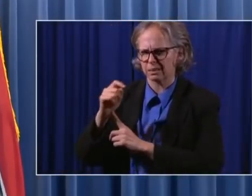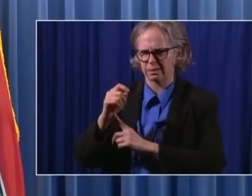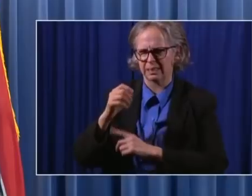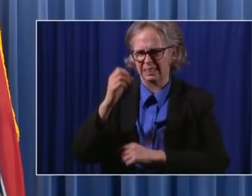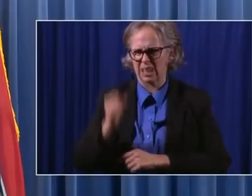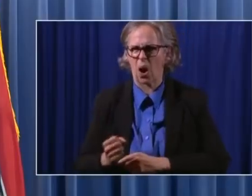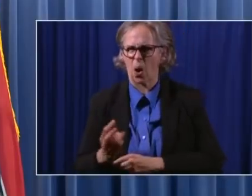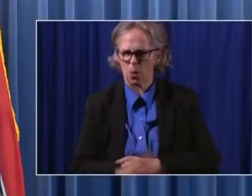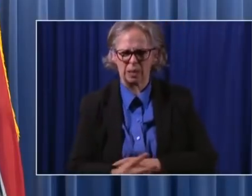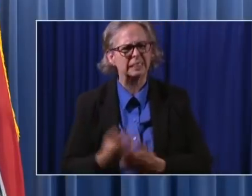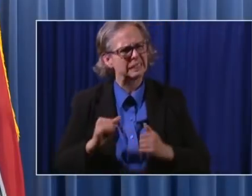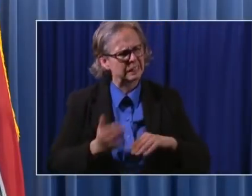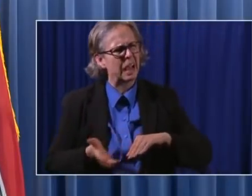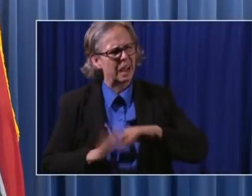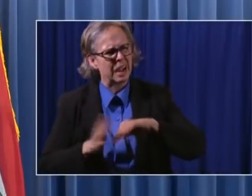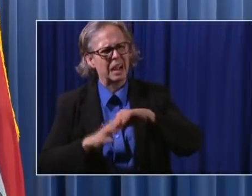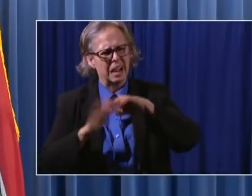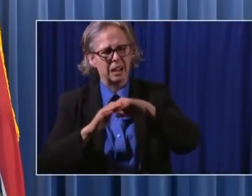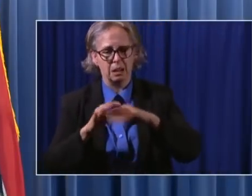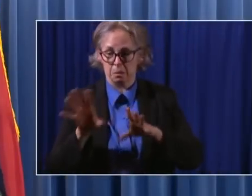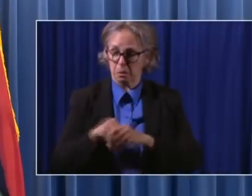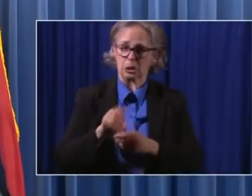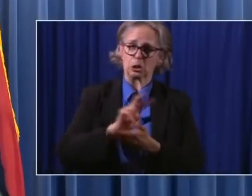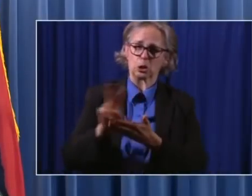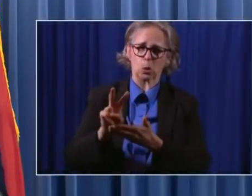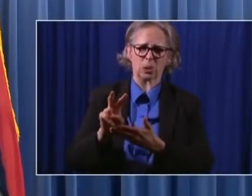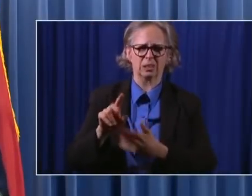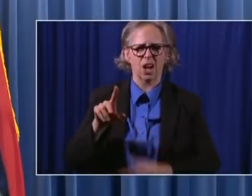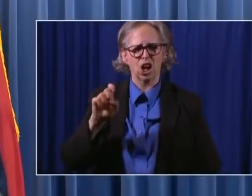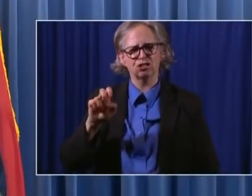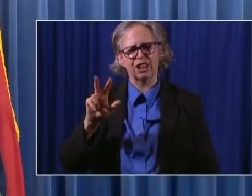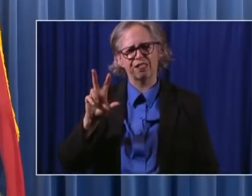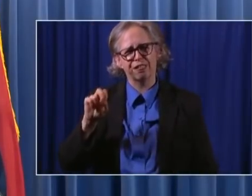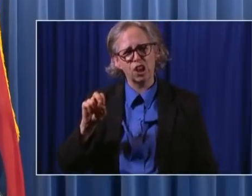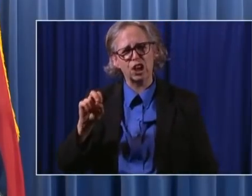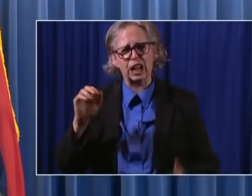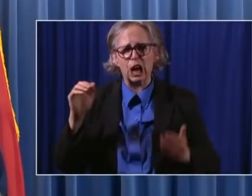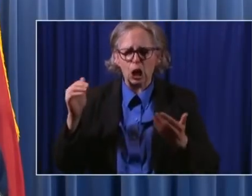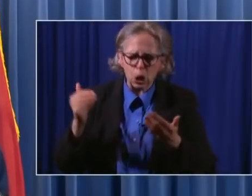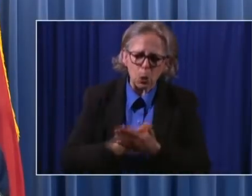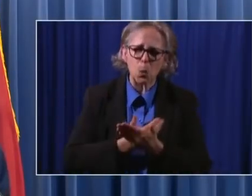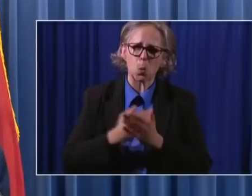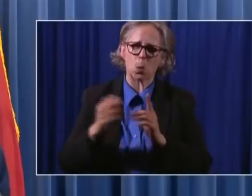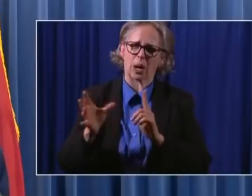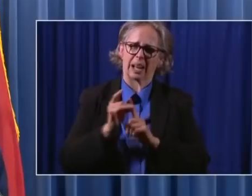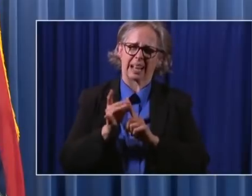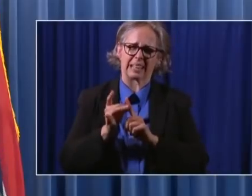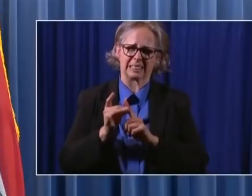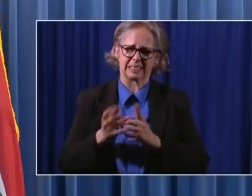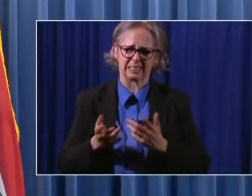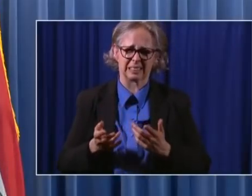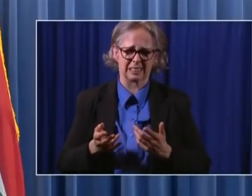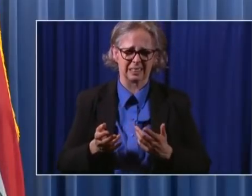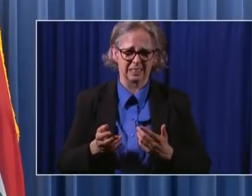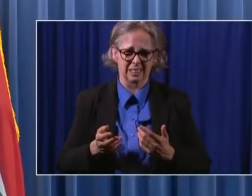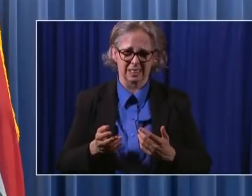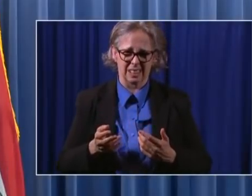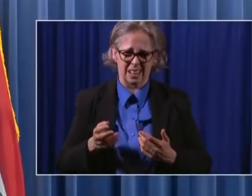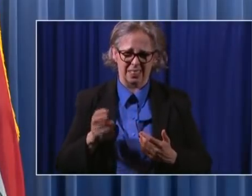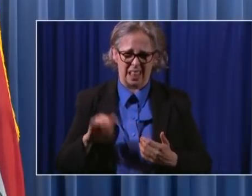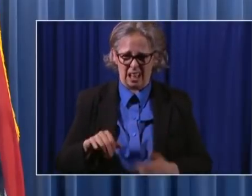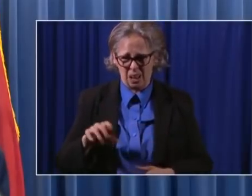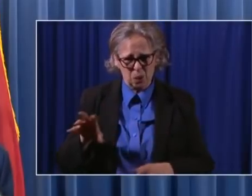weeks, Claremont County has had 130 new cases, which is 24% of their total cases since the beginning of the